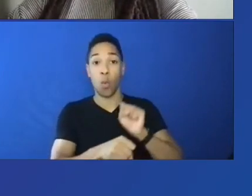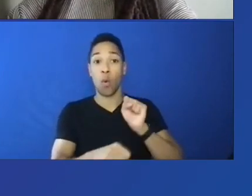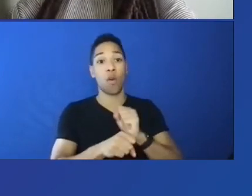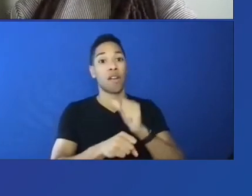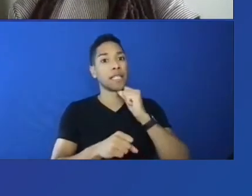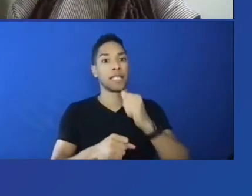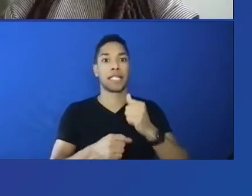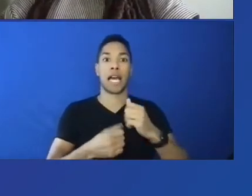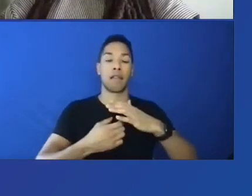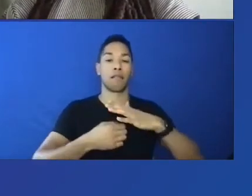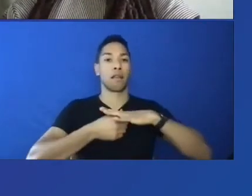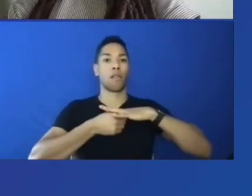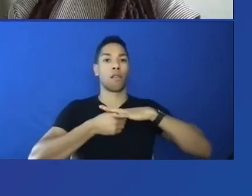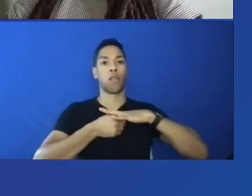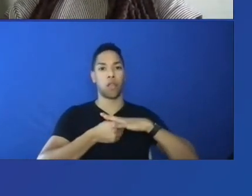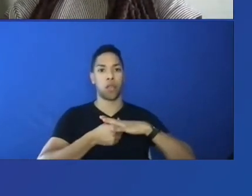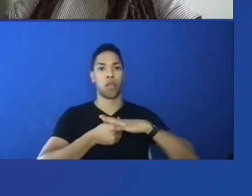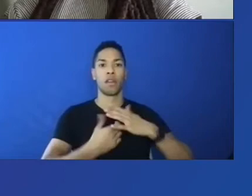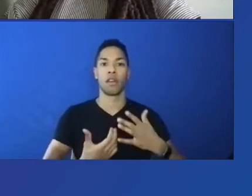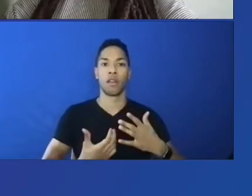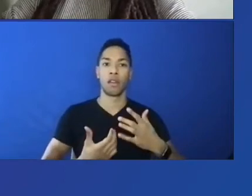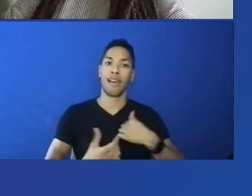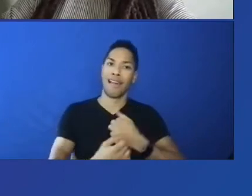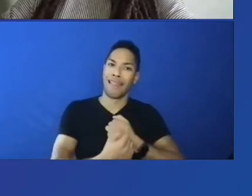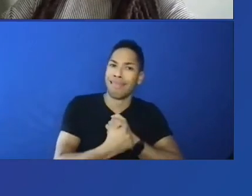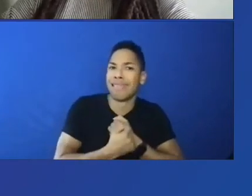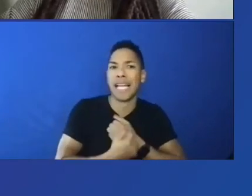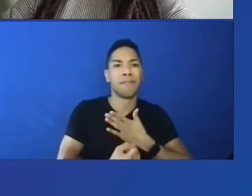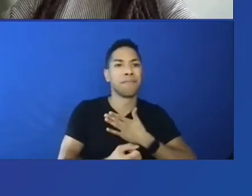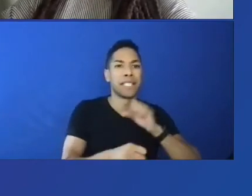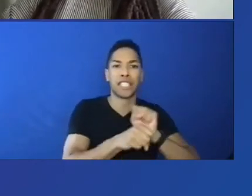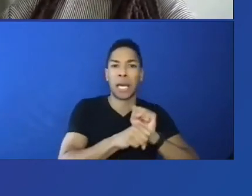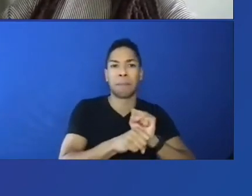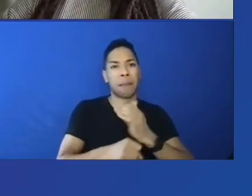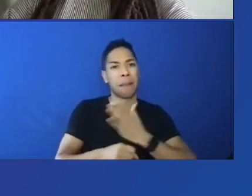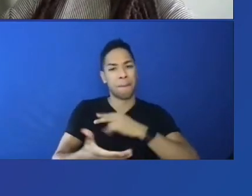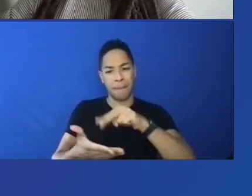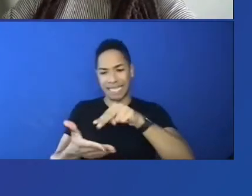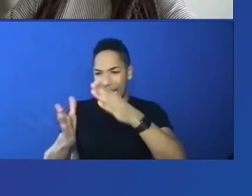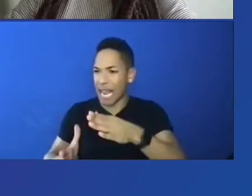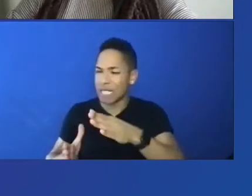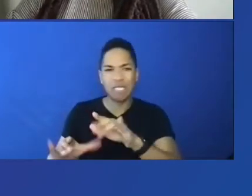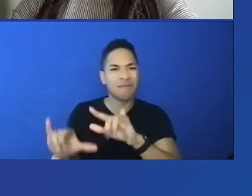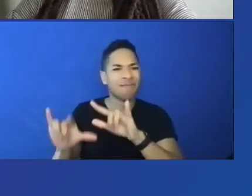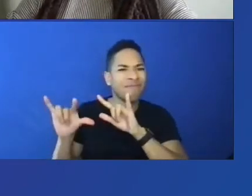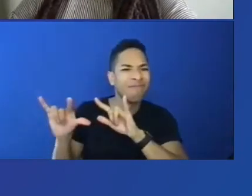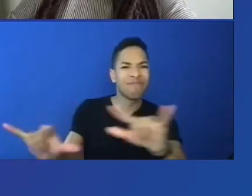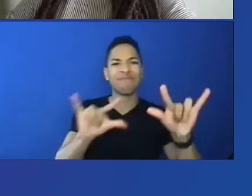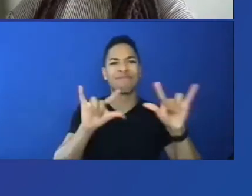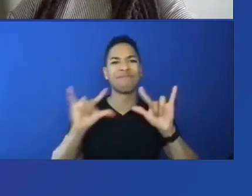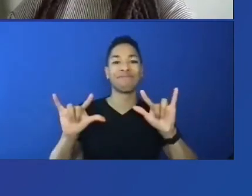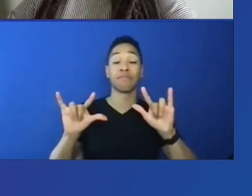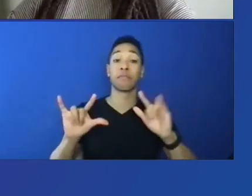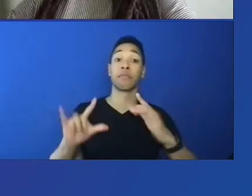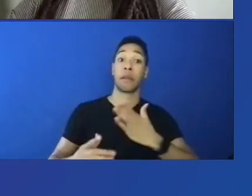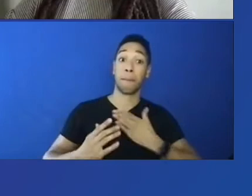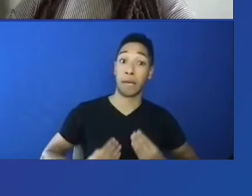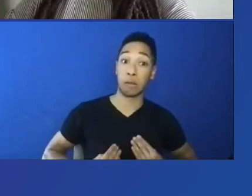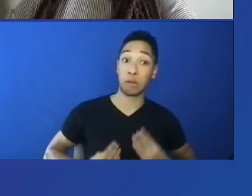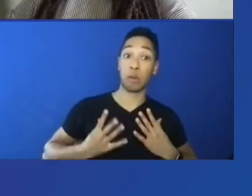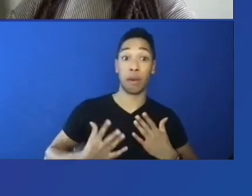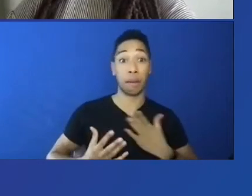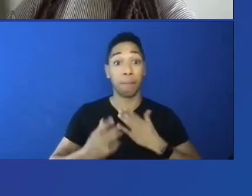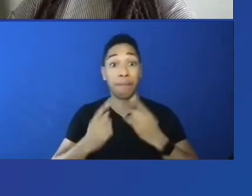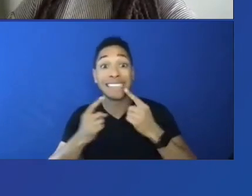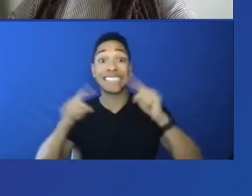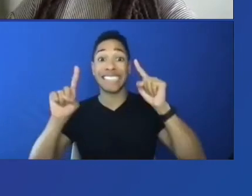down. I love my job. I love my dancers and my joys, my success, because this